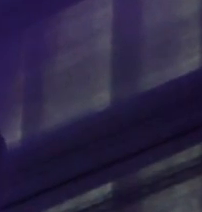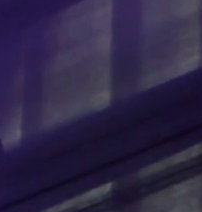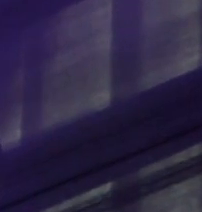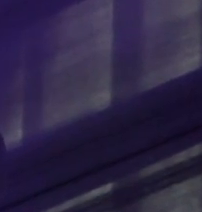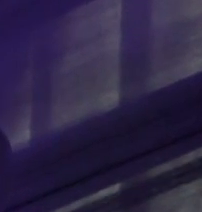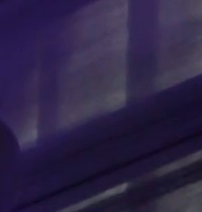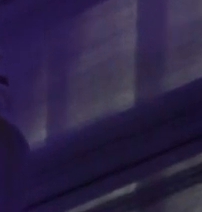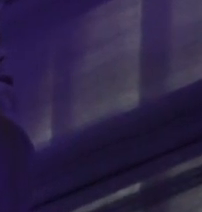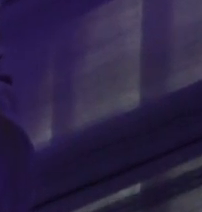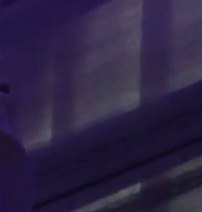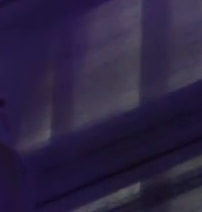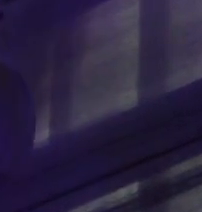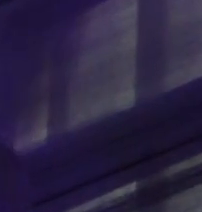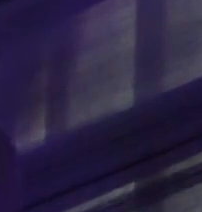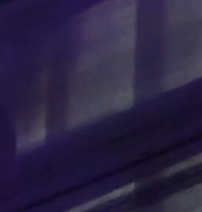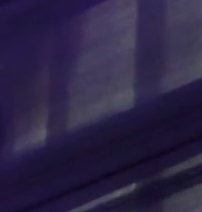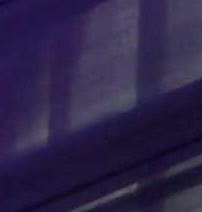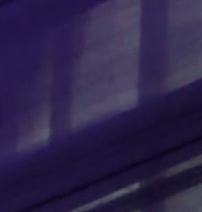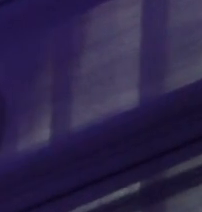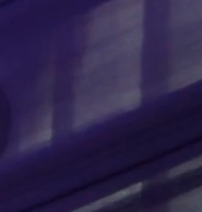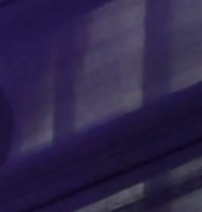no procrastination.